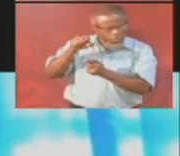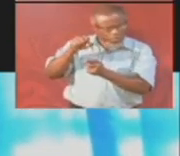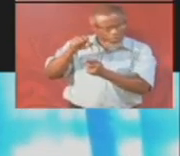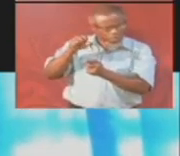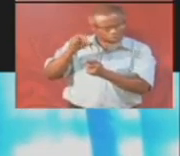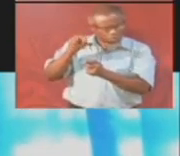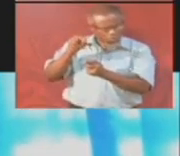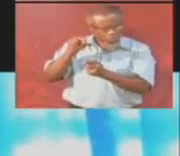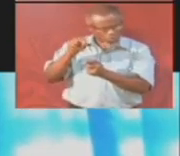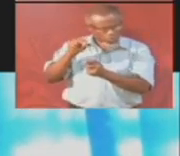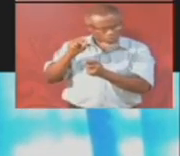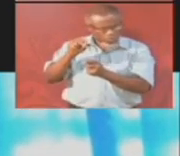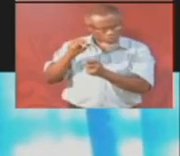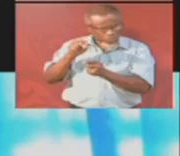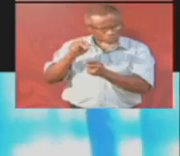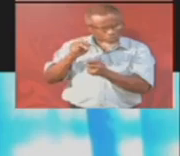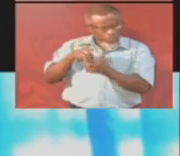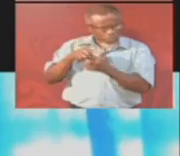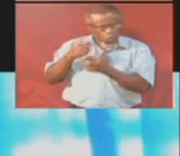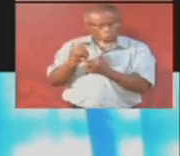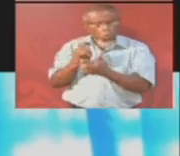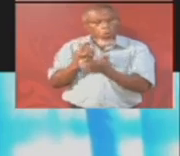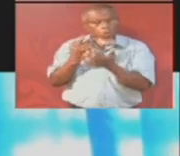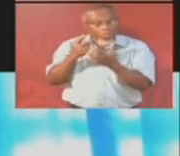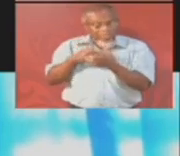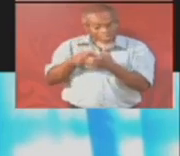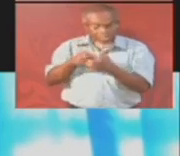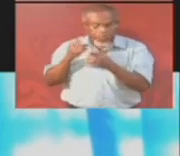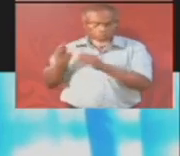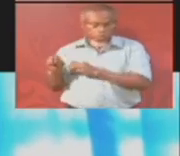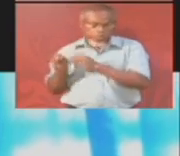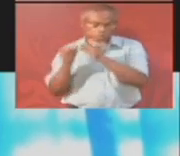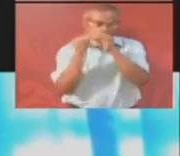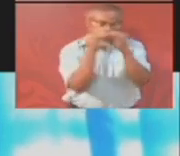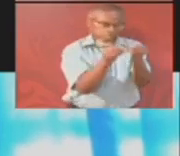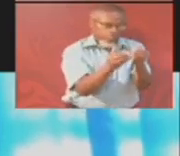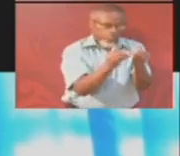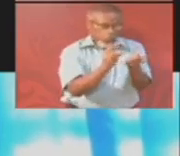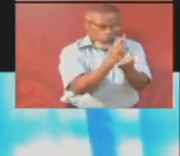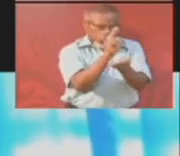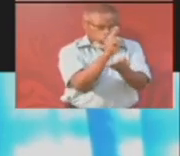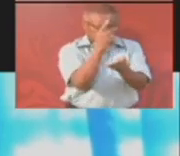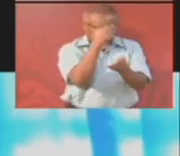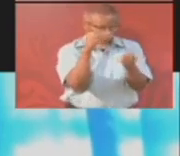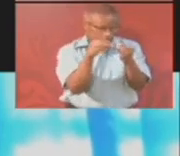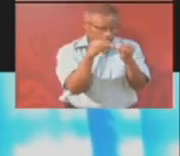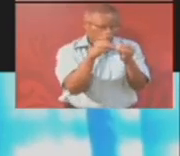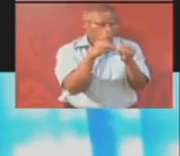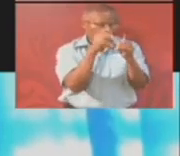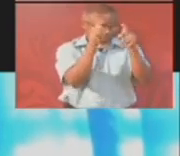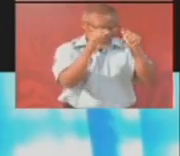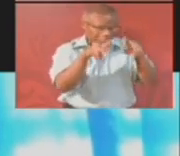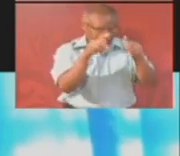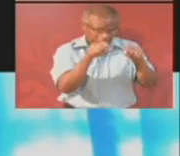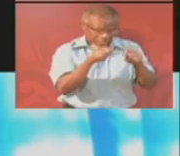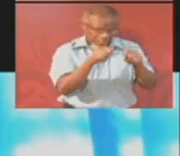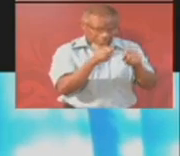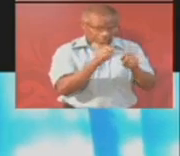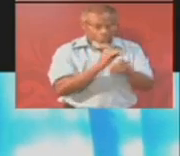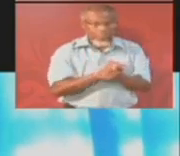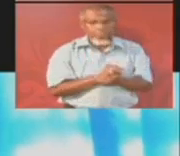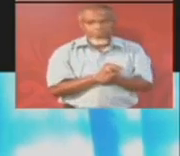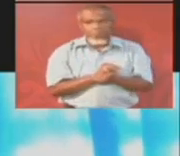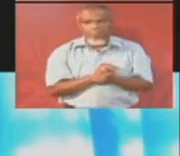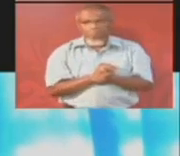sequencing? And for Minister Dial Singh, the Tobago Business Chamber has made repeated